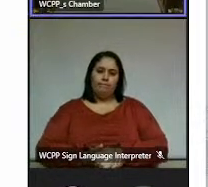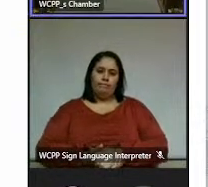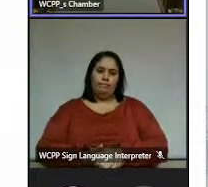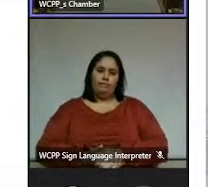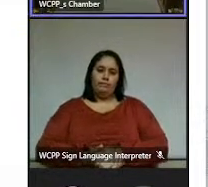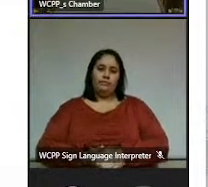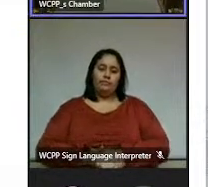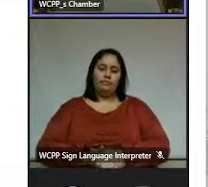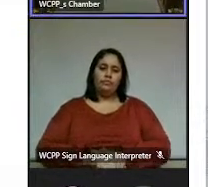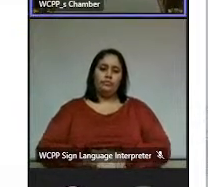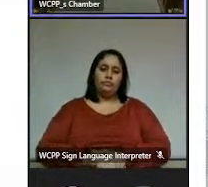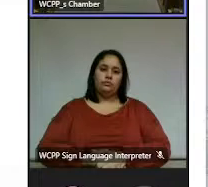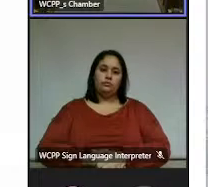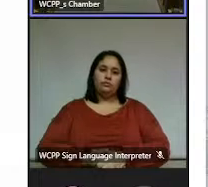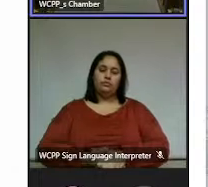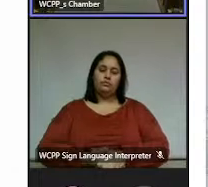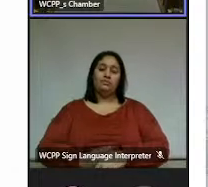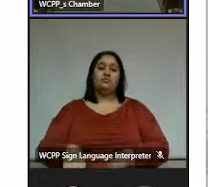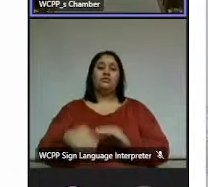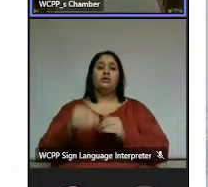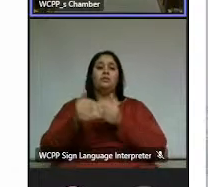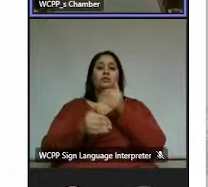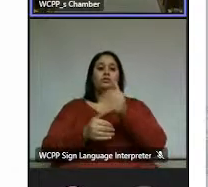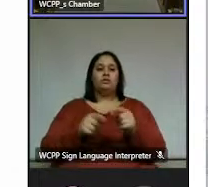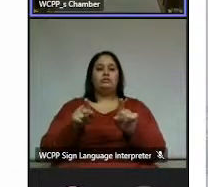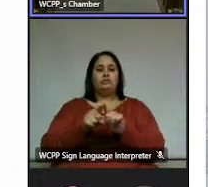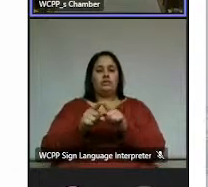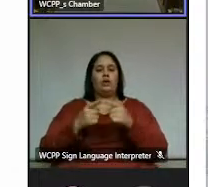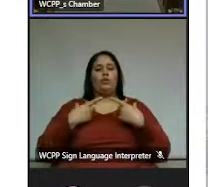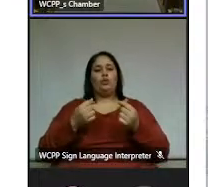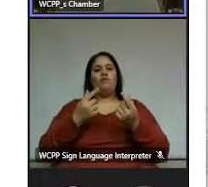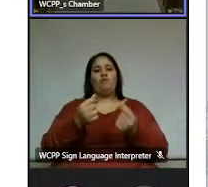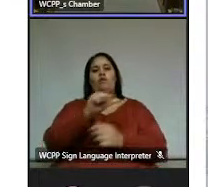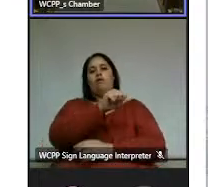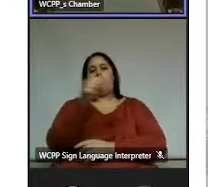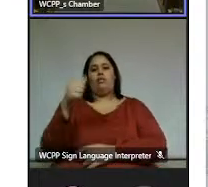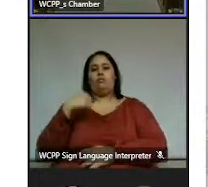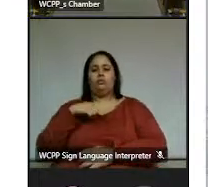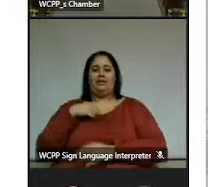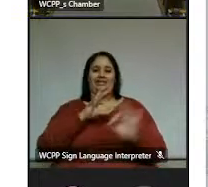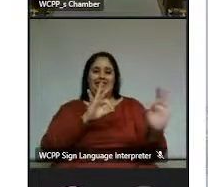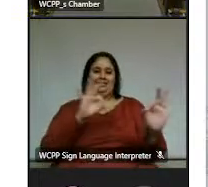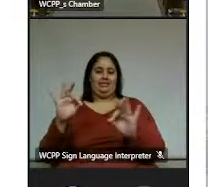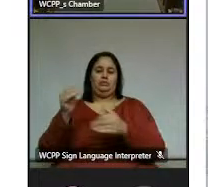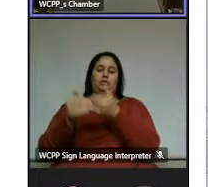The process hopefully will be carried out to other municipalities going forward.